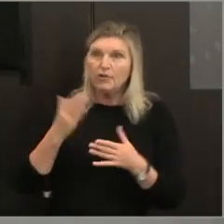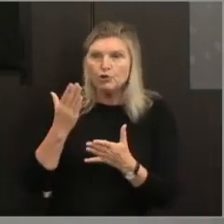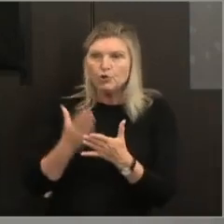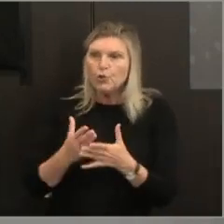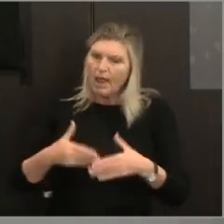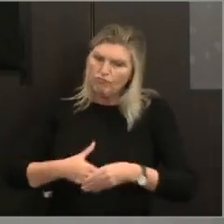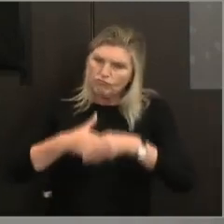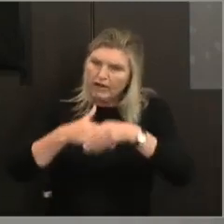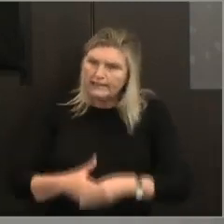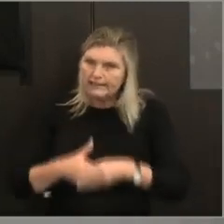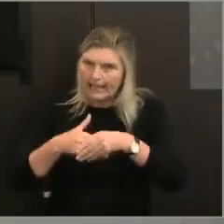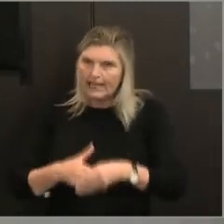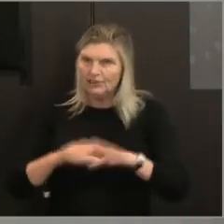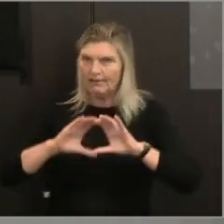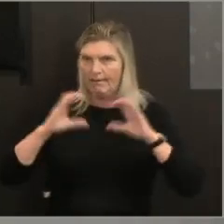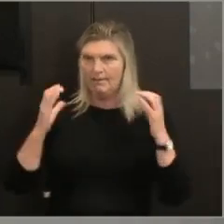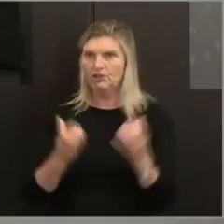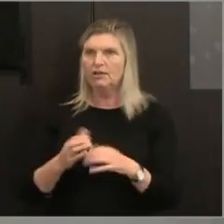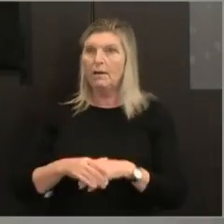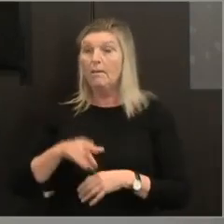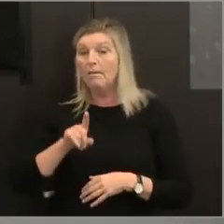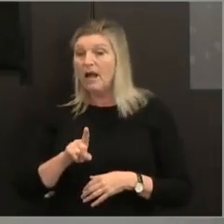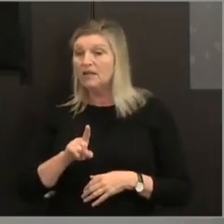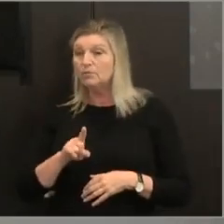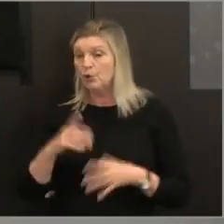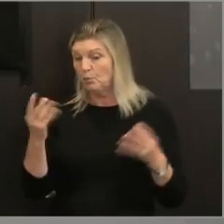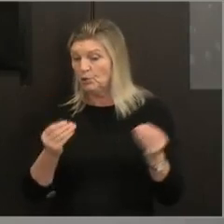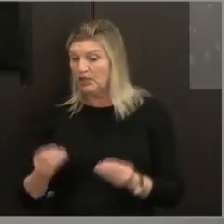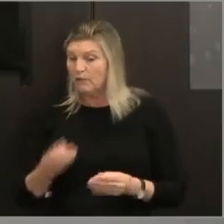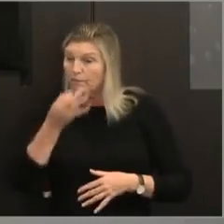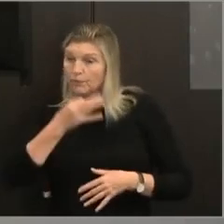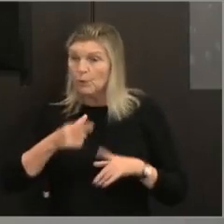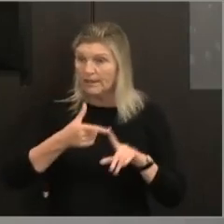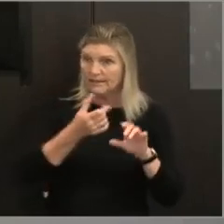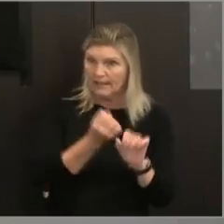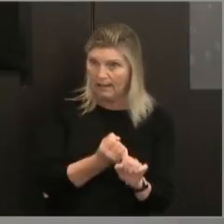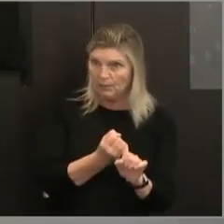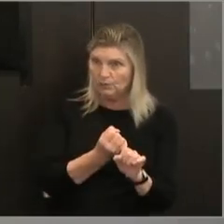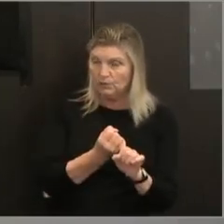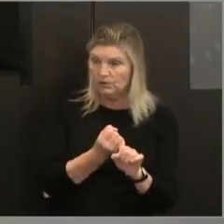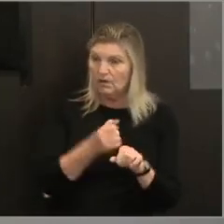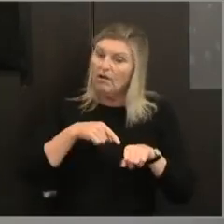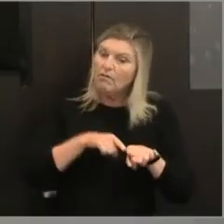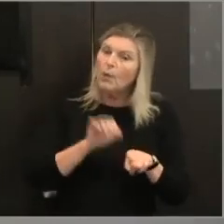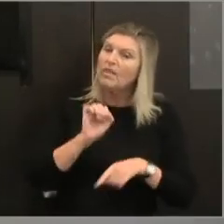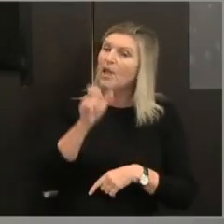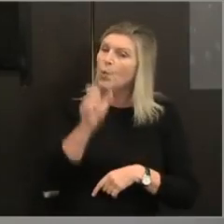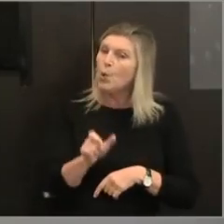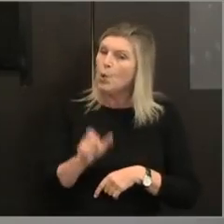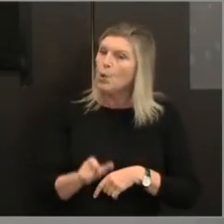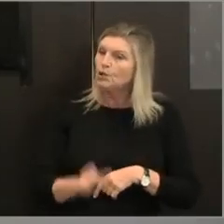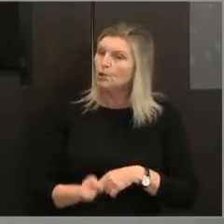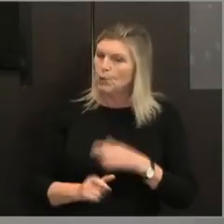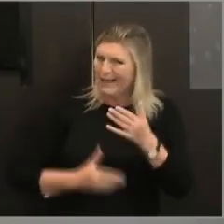indicative examples may be listed using the component parts of its terminology, and I'm sure